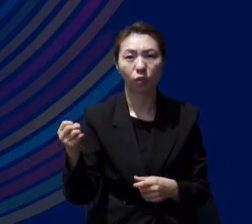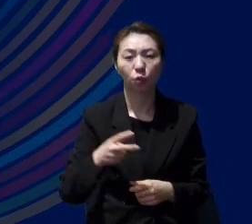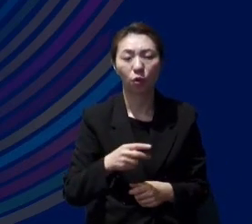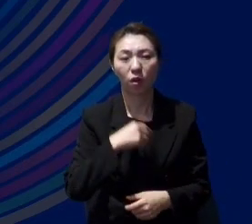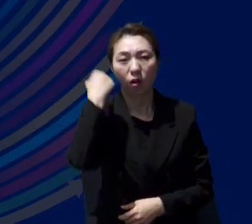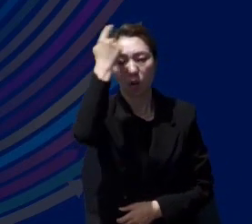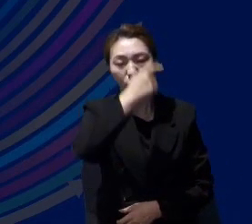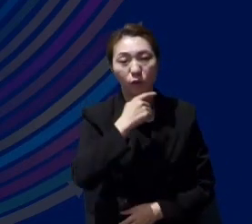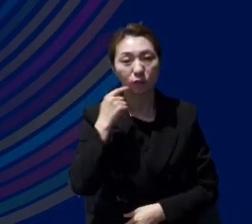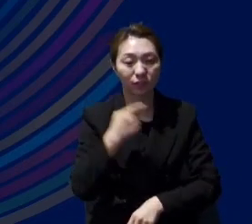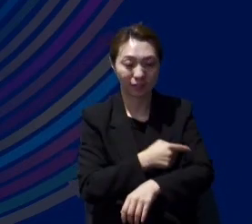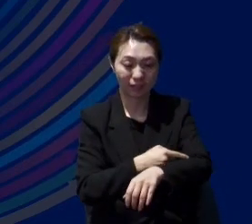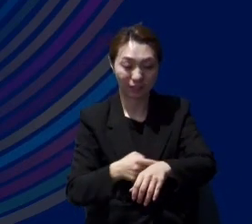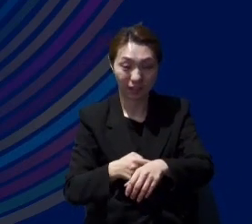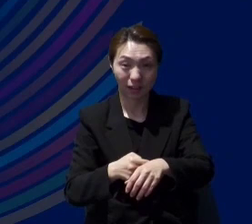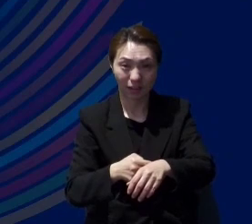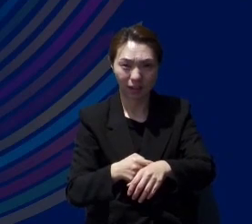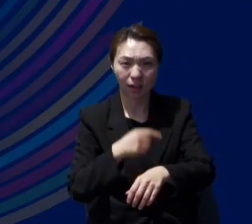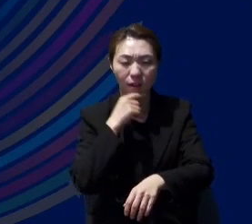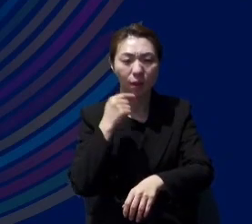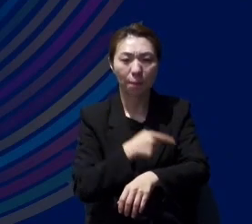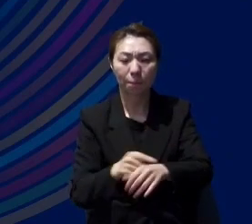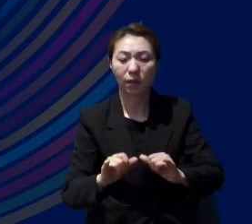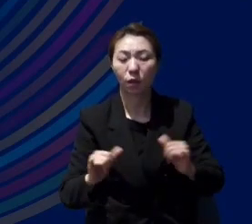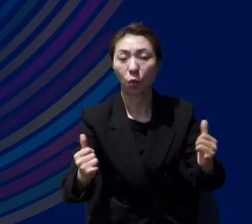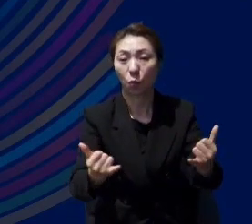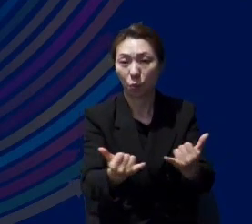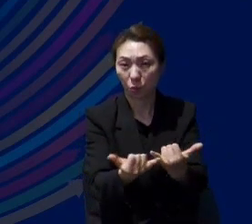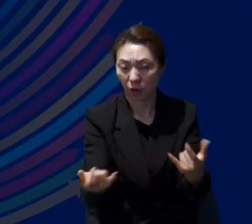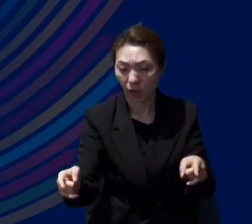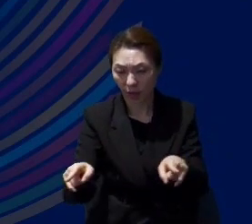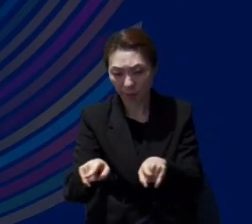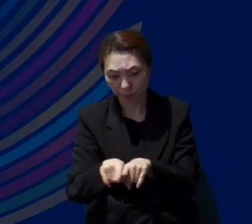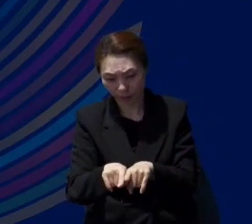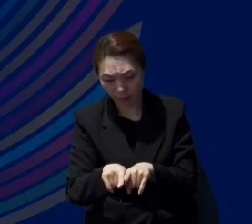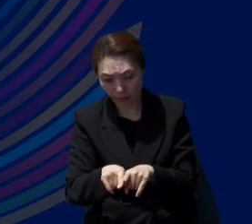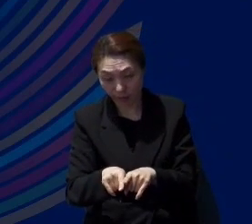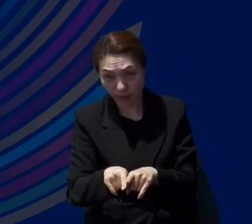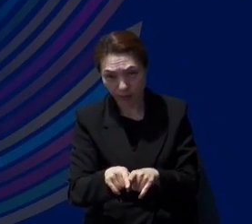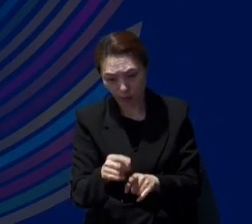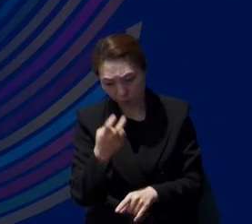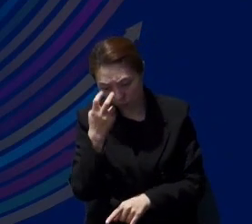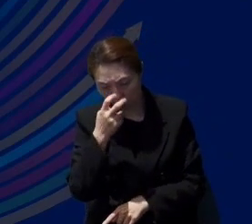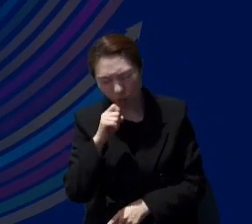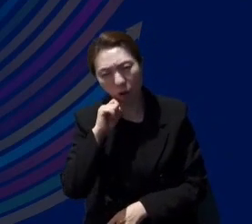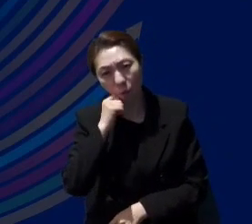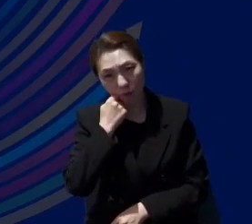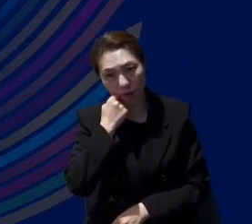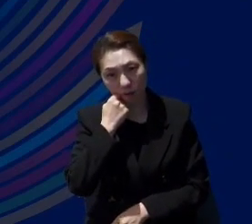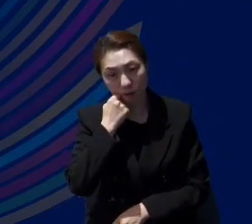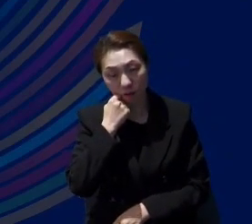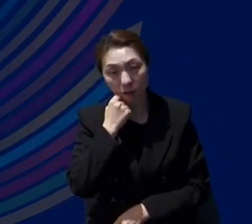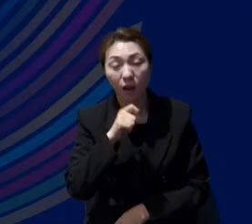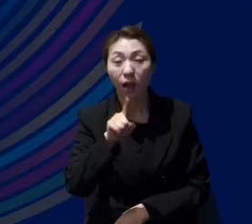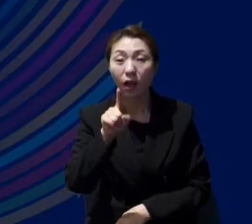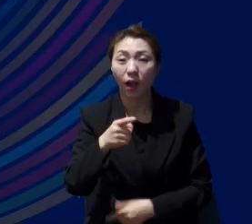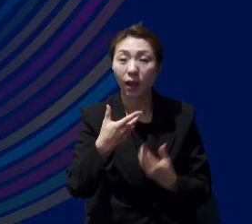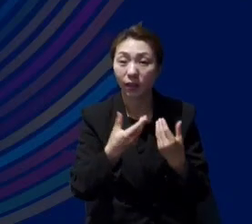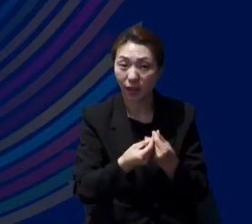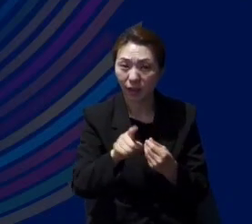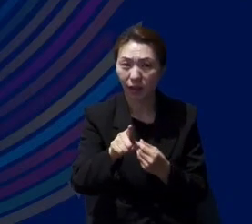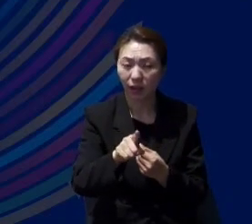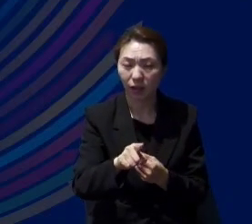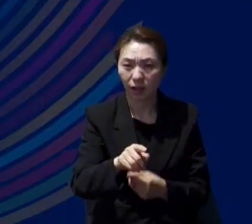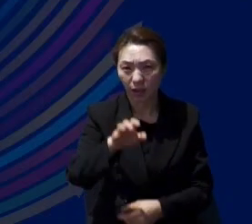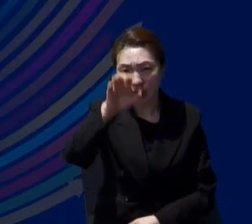of attempting to do that, I'm going to show just one cause, but showing both county and race ethnicity at the same time. And I'm showing HIV because, as I